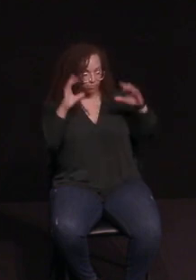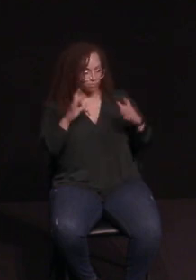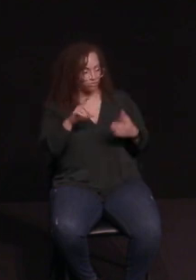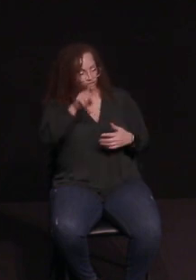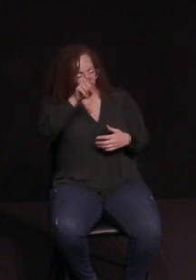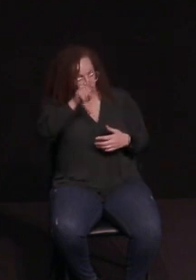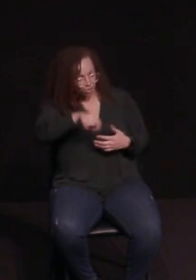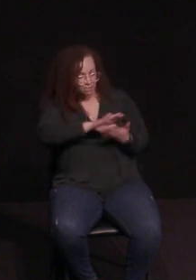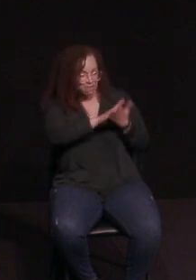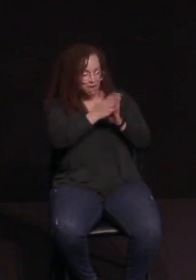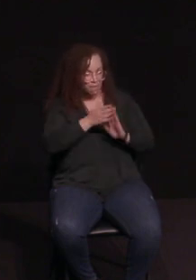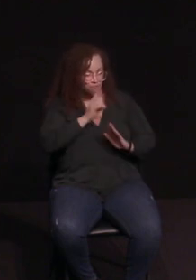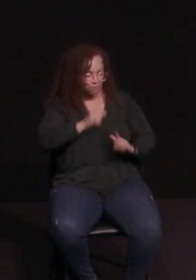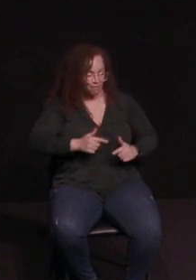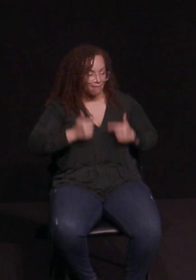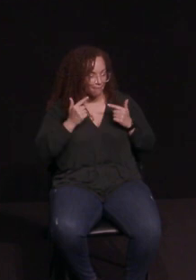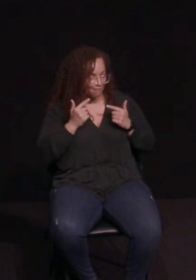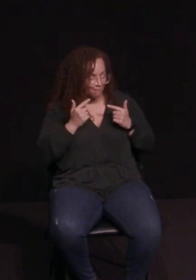to life.